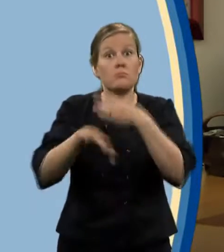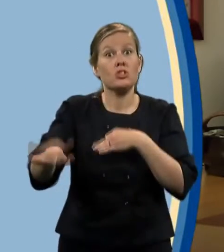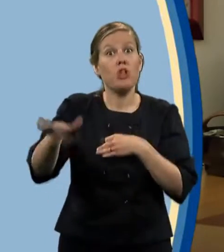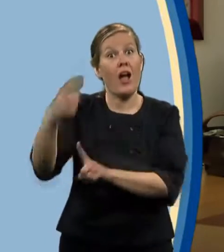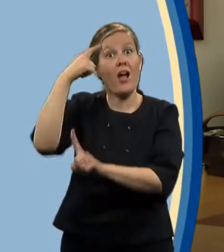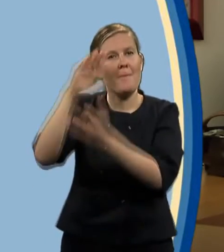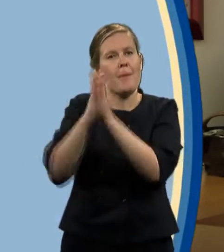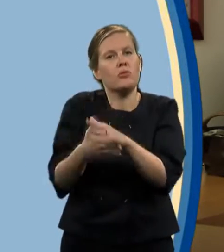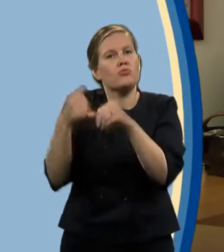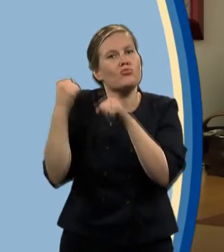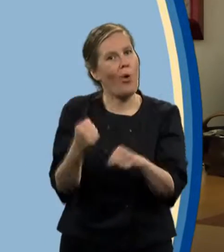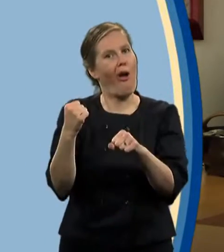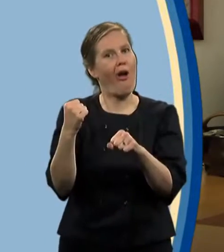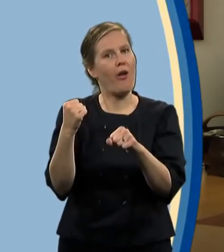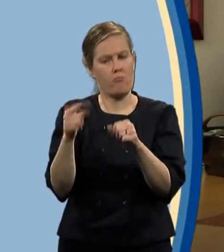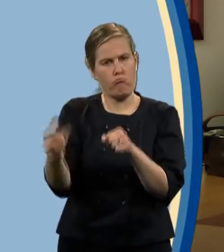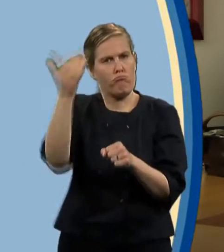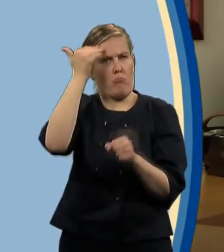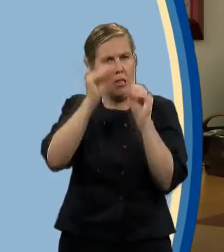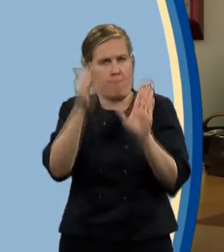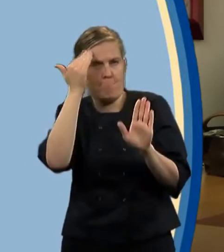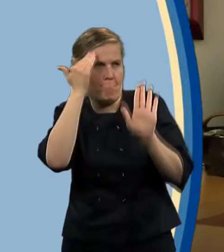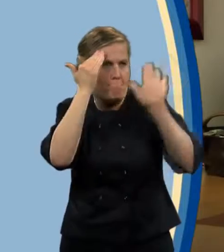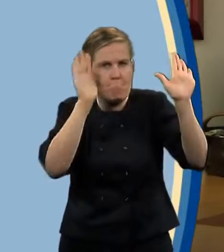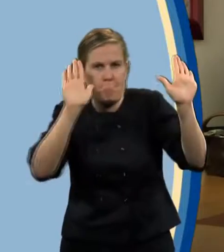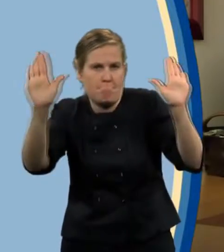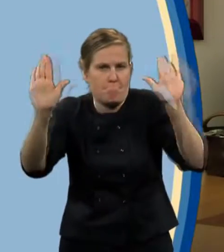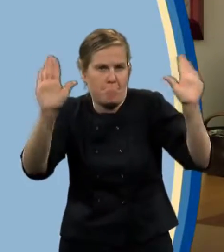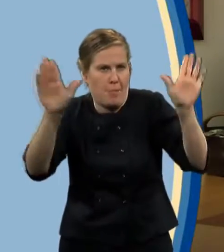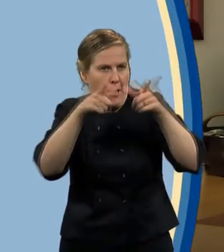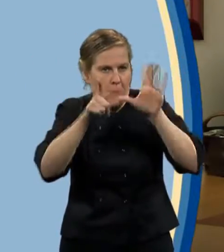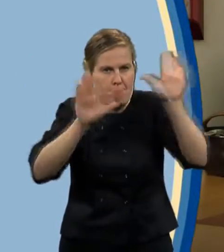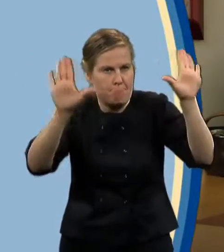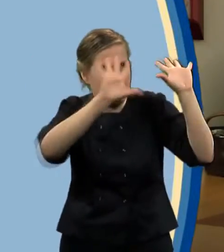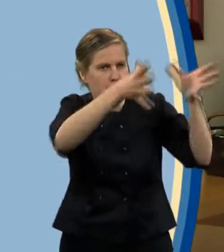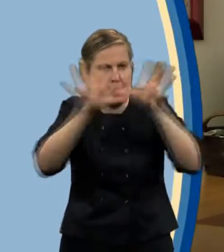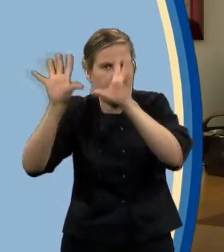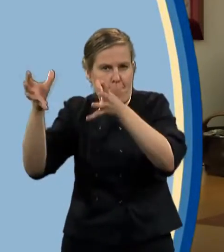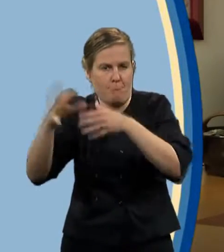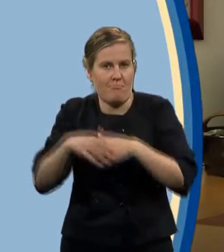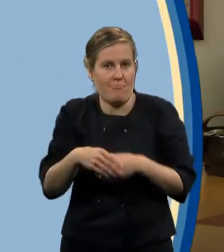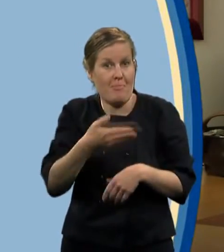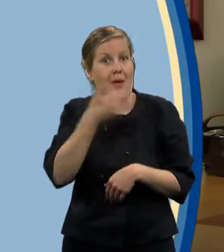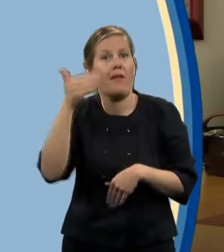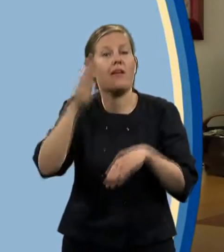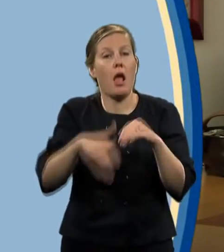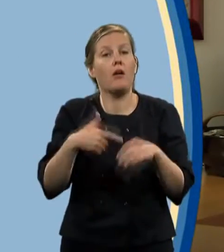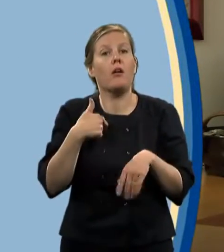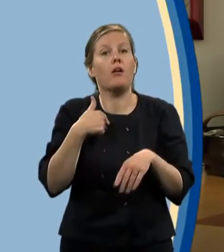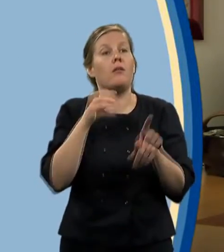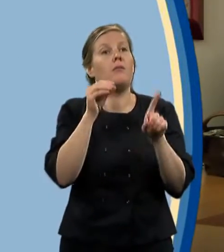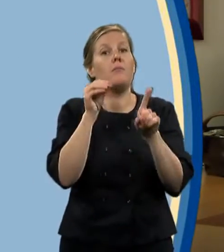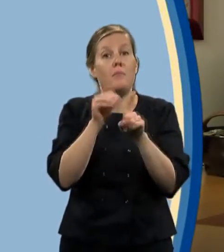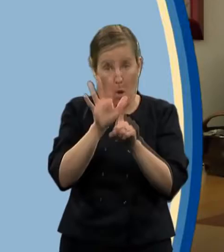rather than being confused by early exposure, the brain sets up stronger, distinct